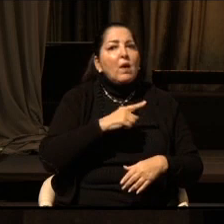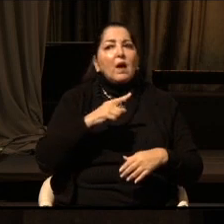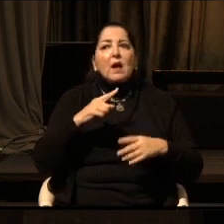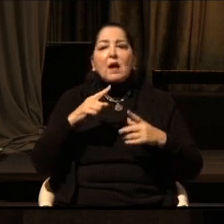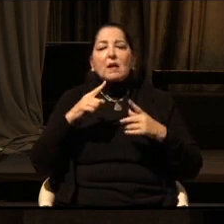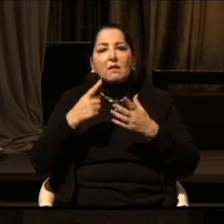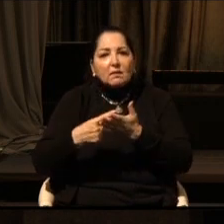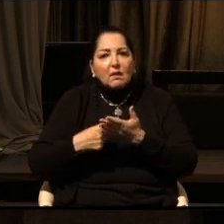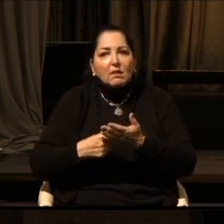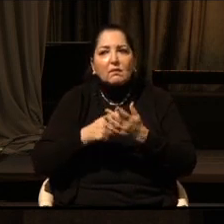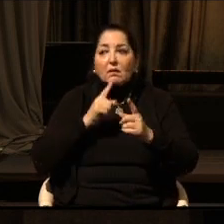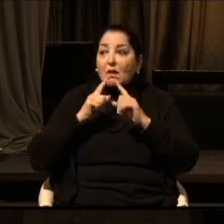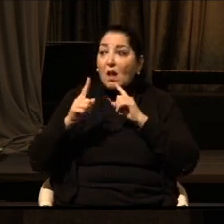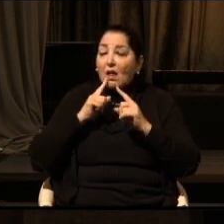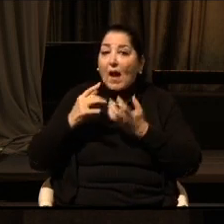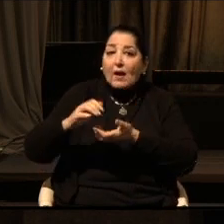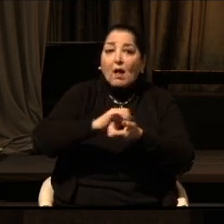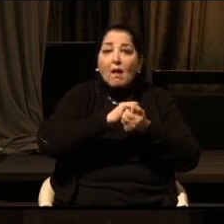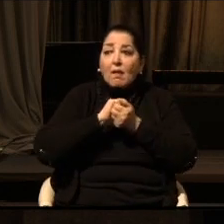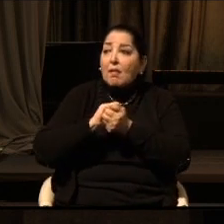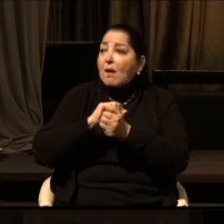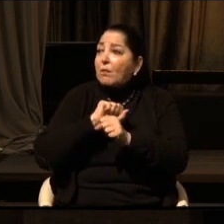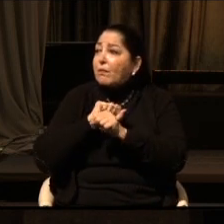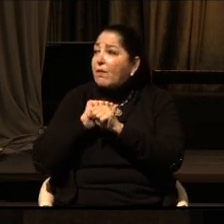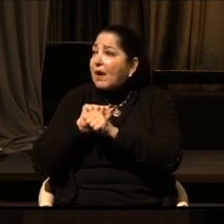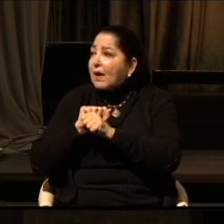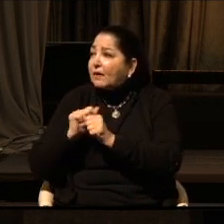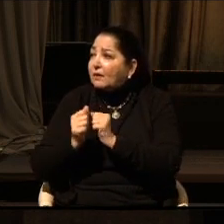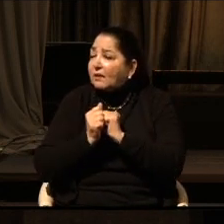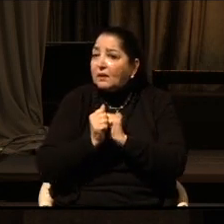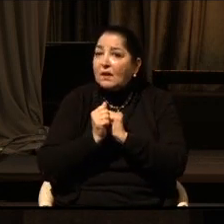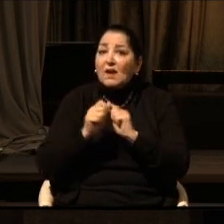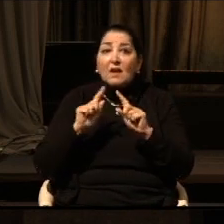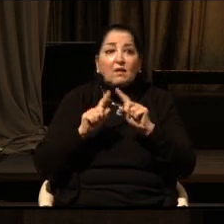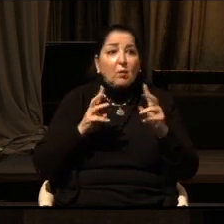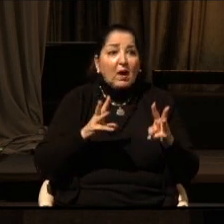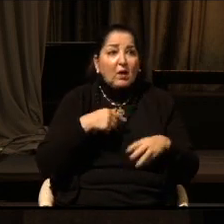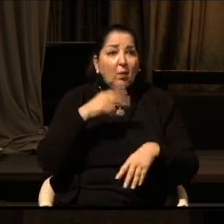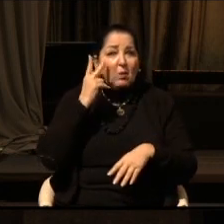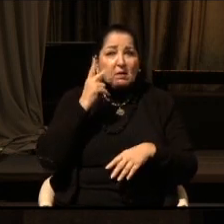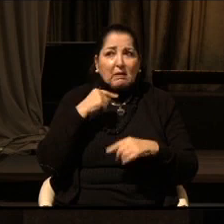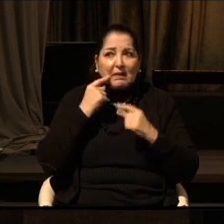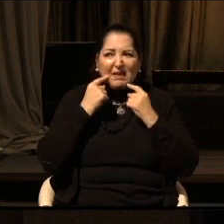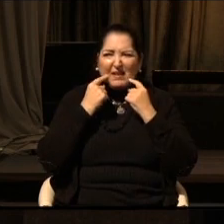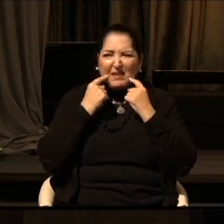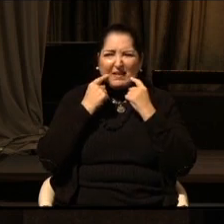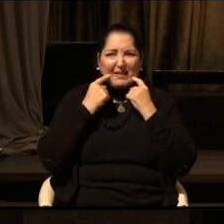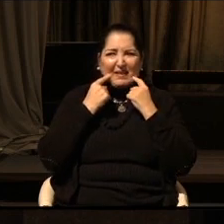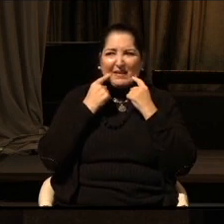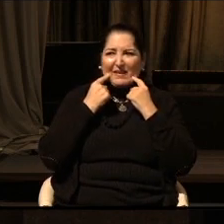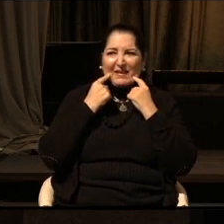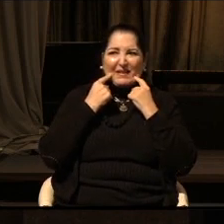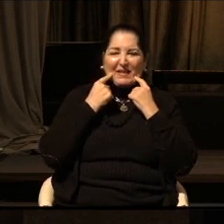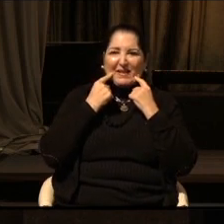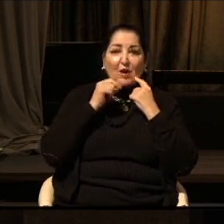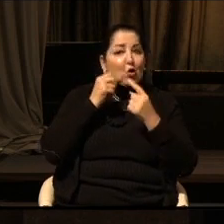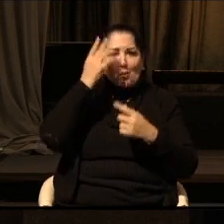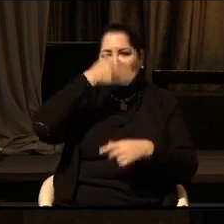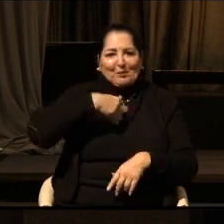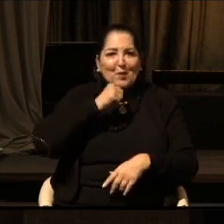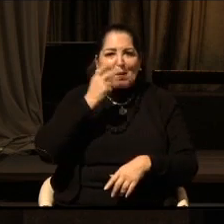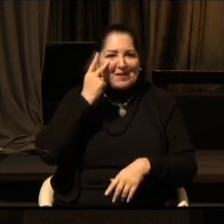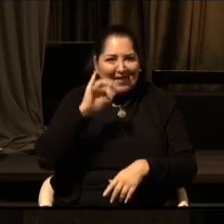in a different way. You won't see the uncomfortable smiles. You won't see the big eye